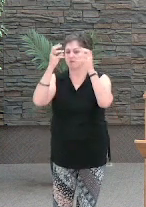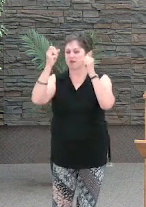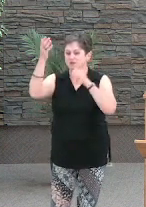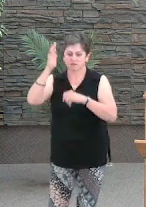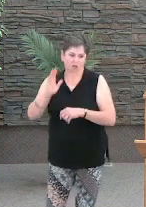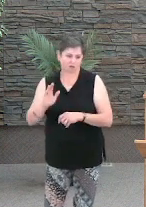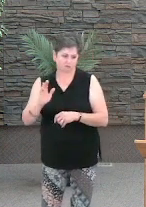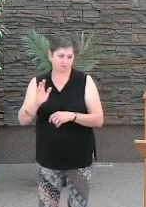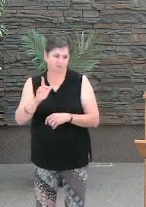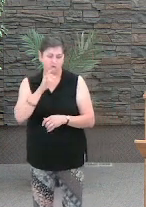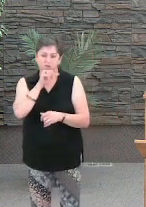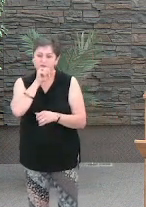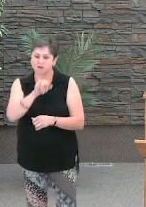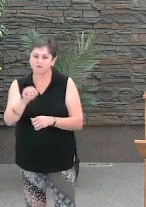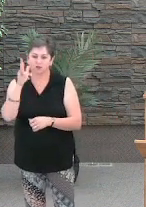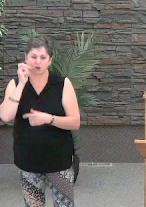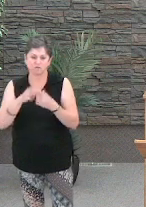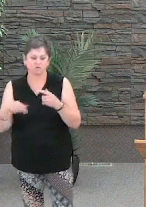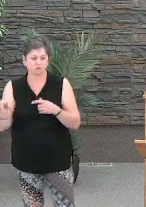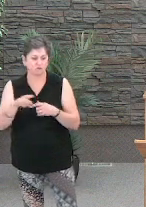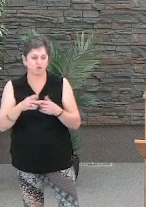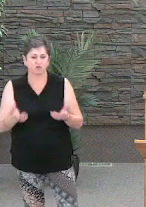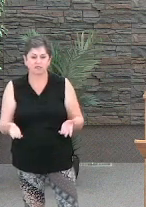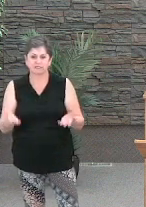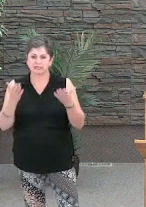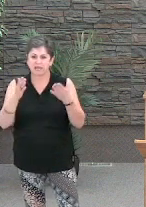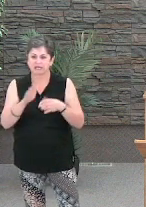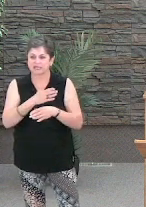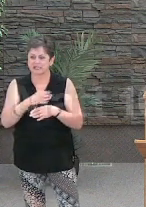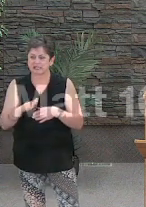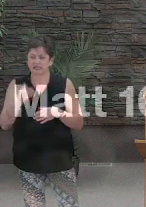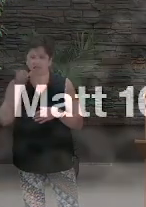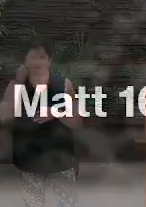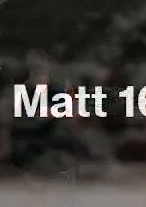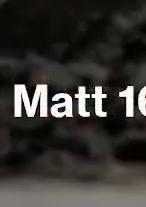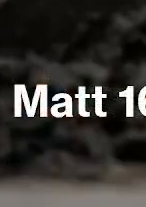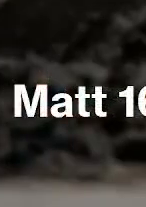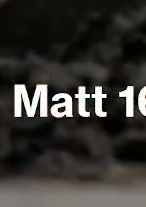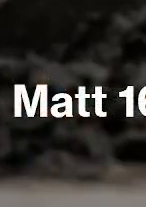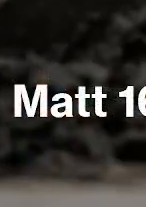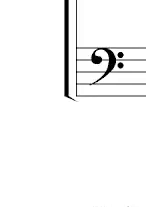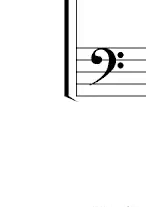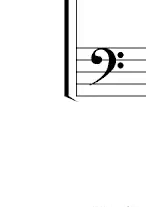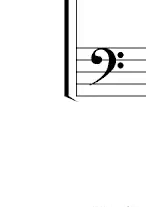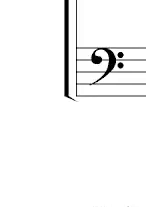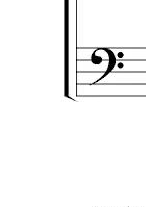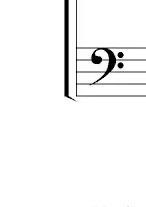God who would love to hear from you. Let's stand, let's sing, and if you need to respond, do so.